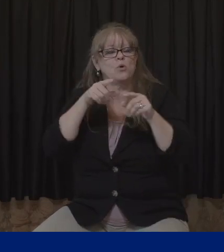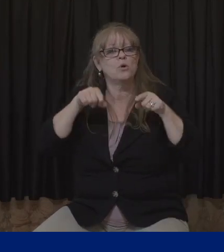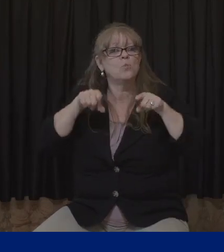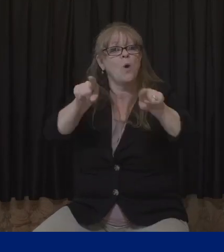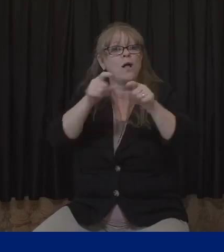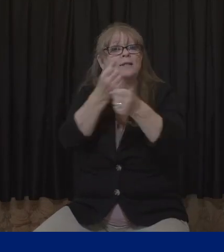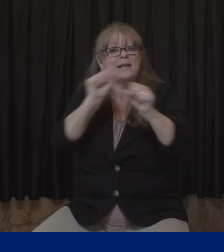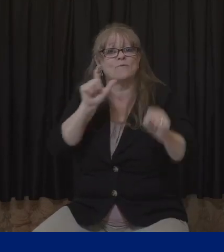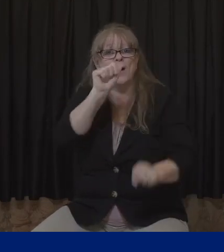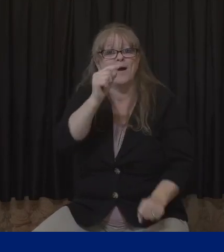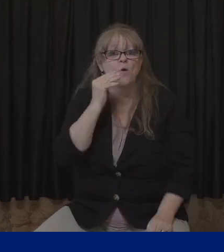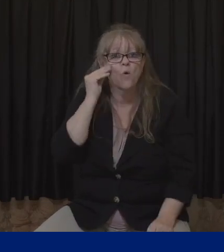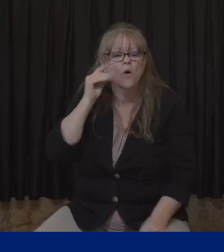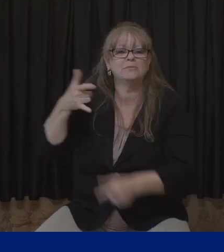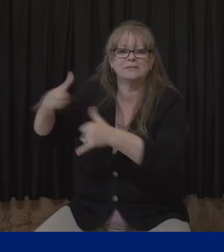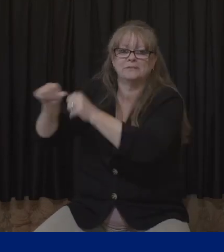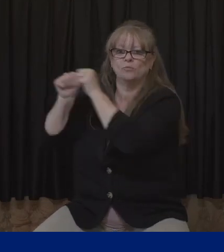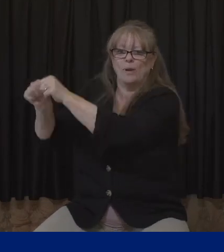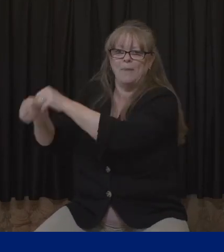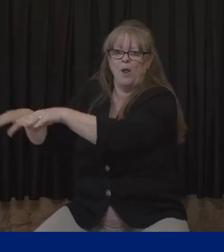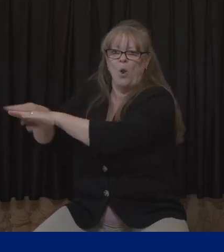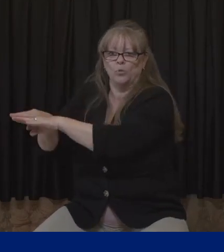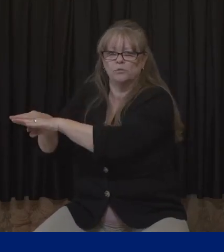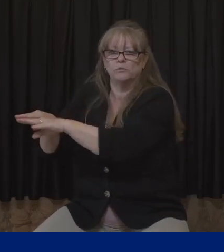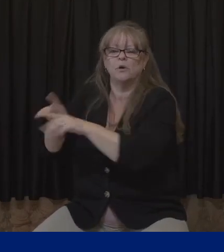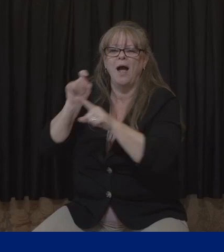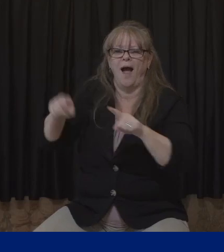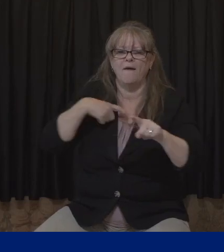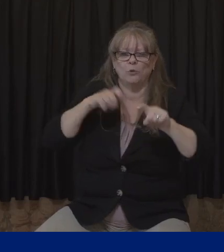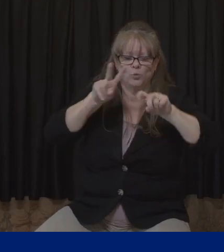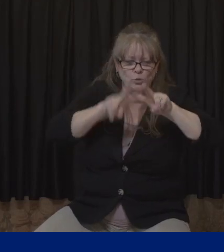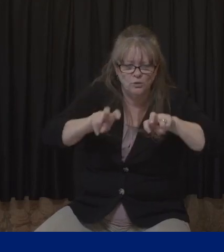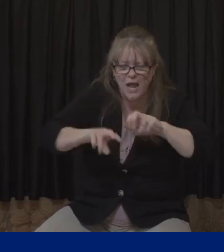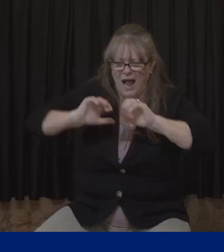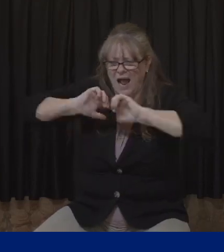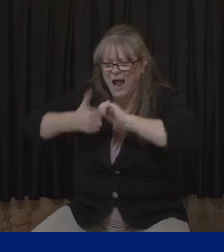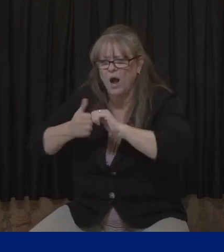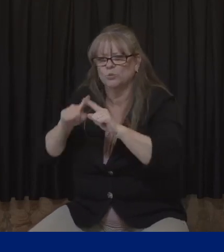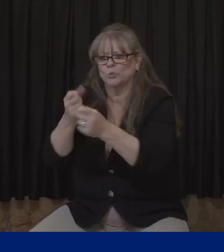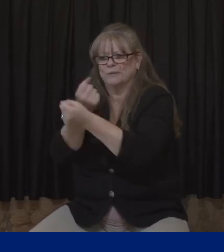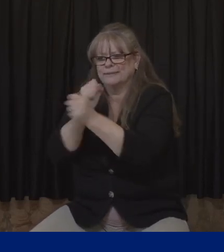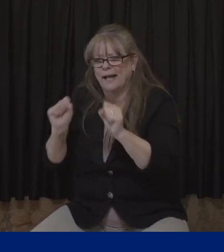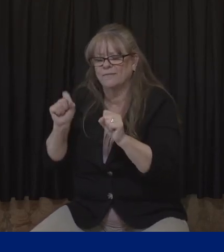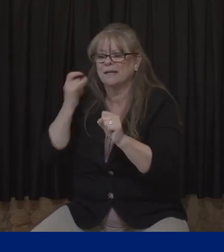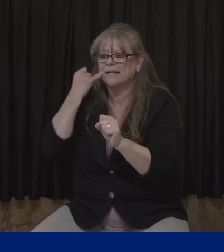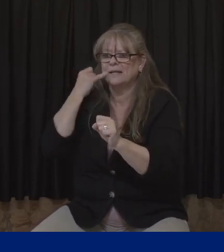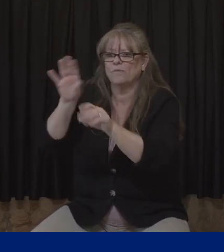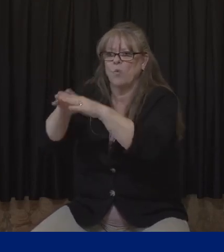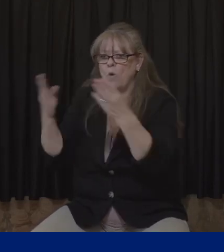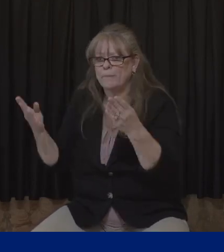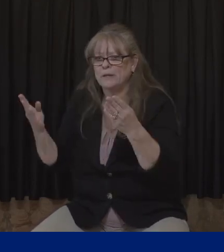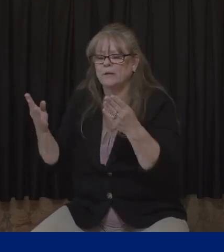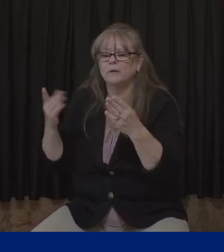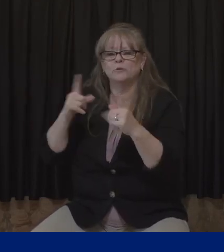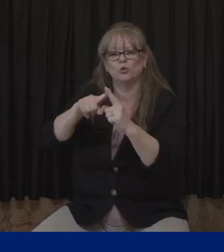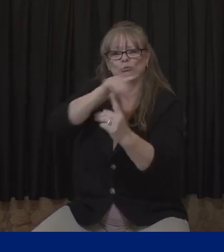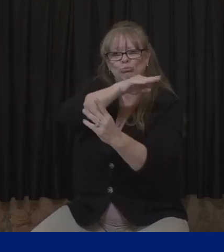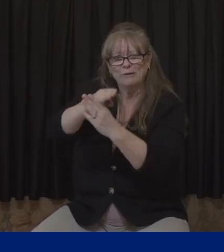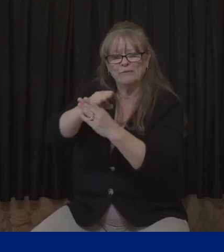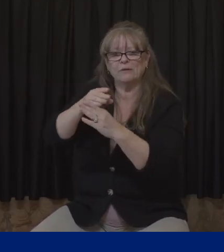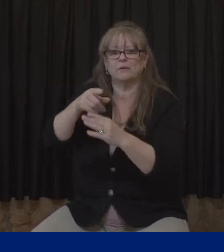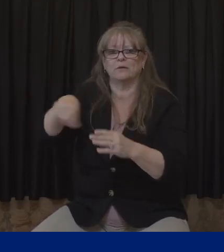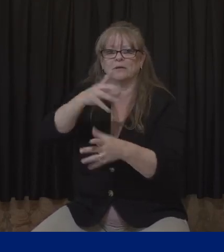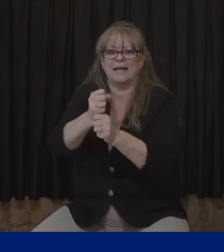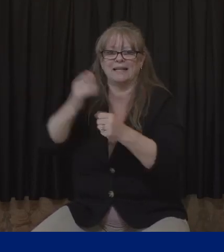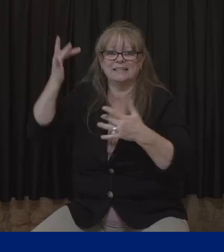lead to additional spread of the virus and is reasonably safe for both employees and customers at those establishments. Final question from the room, Marianne? Yes,